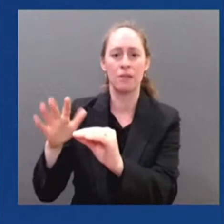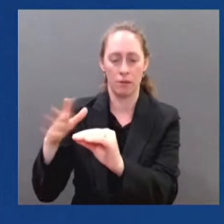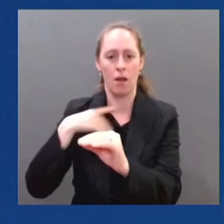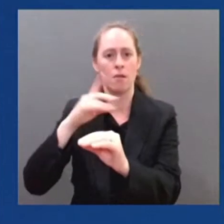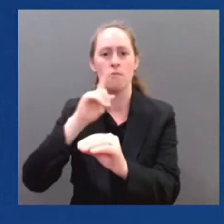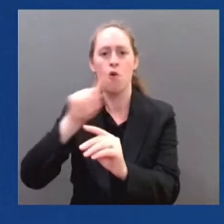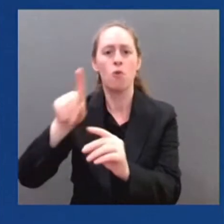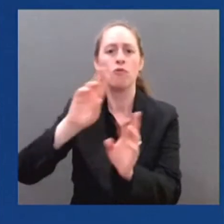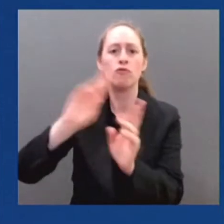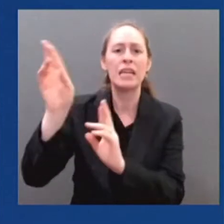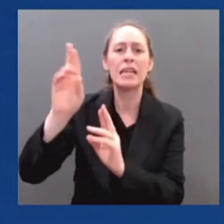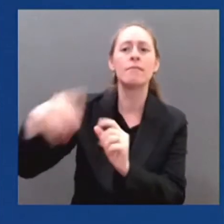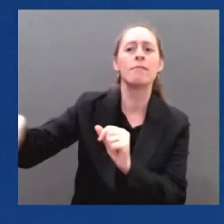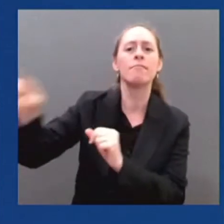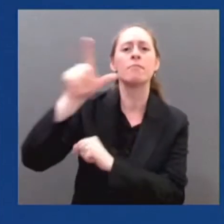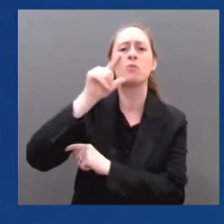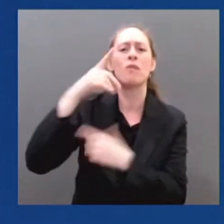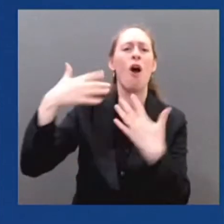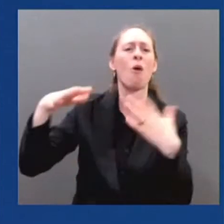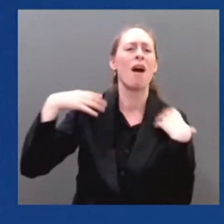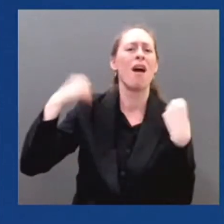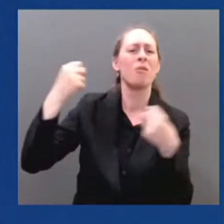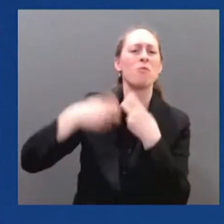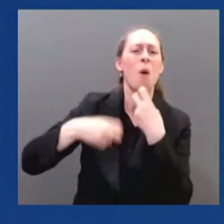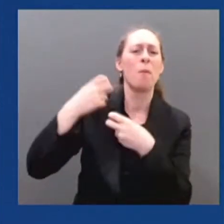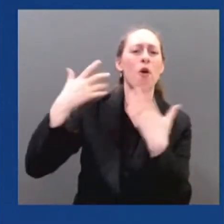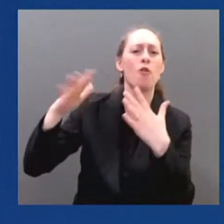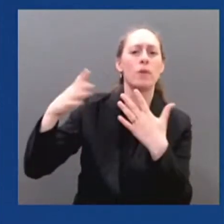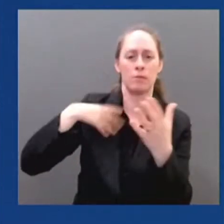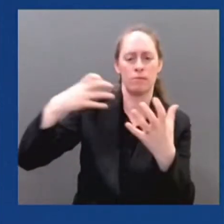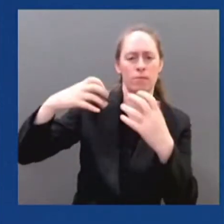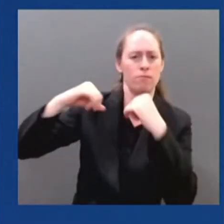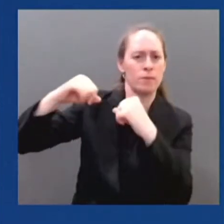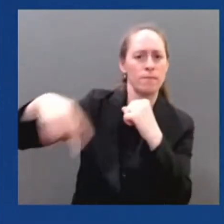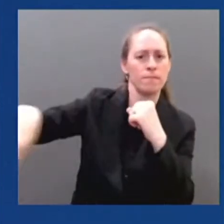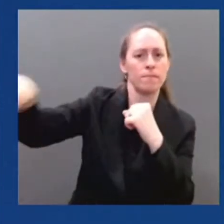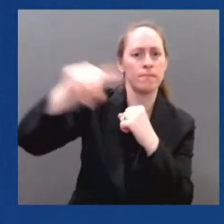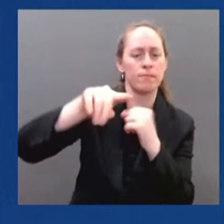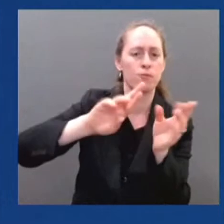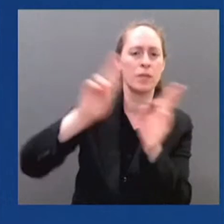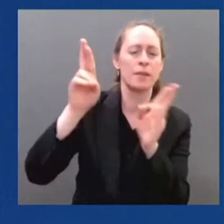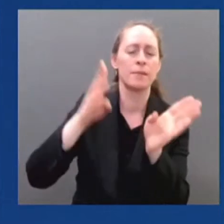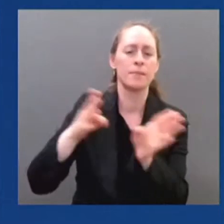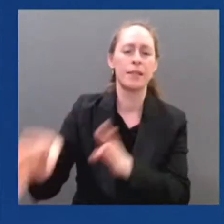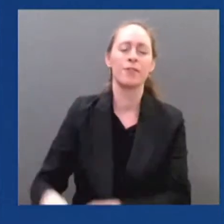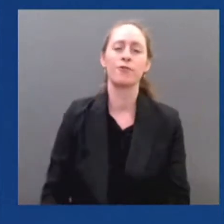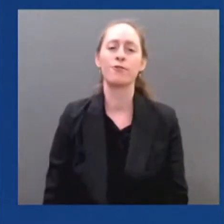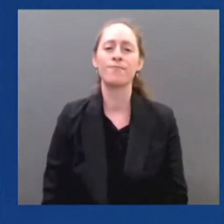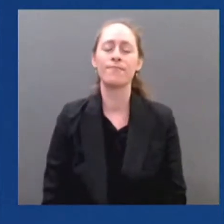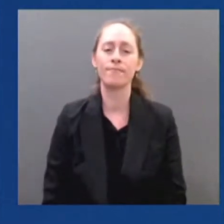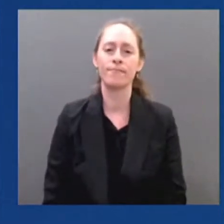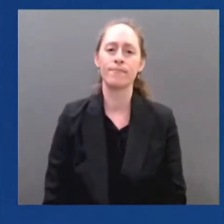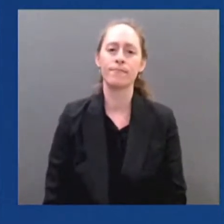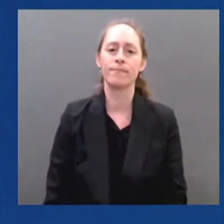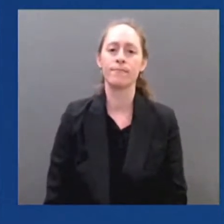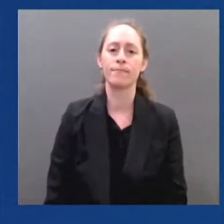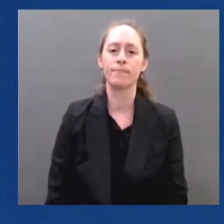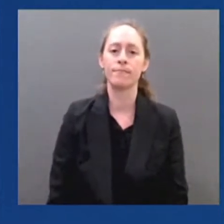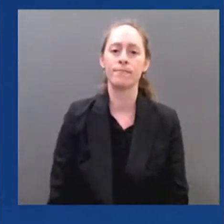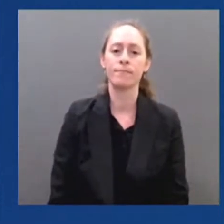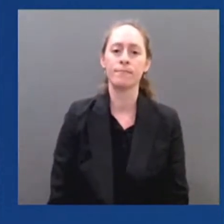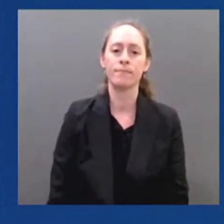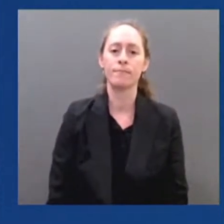them. Certainly, if we got an early surge of infections, we would really not have the vaccines we needed. In terms